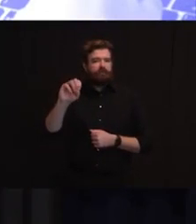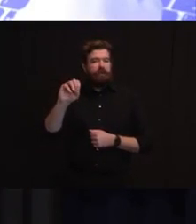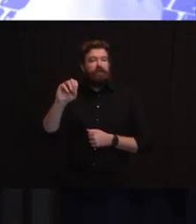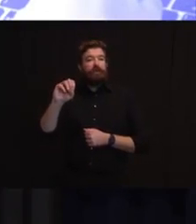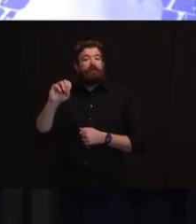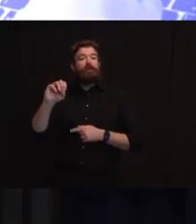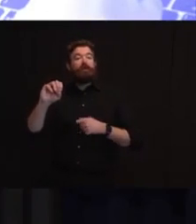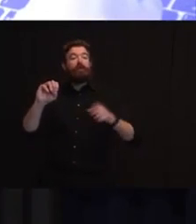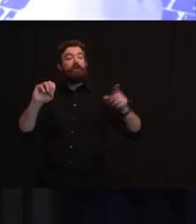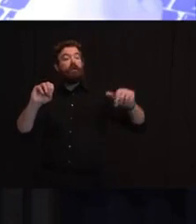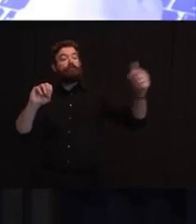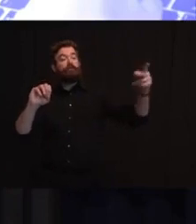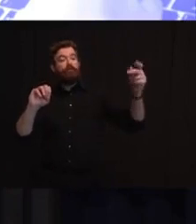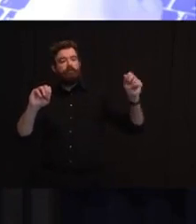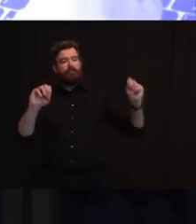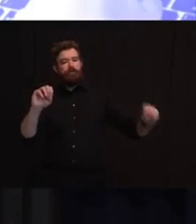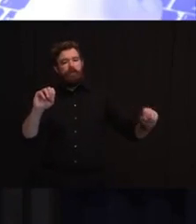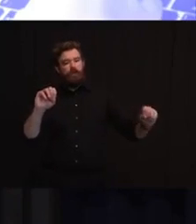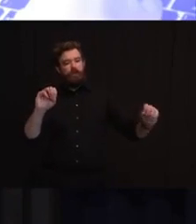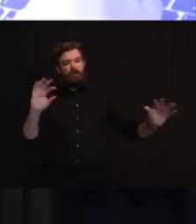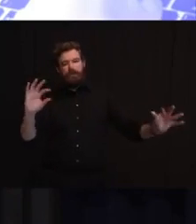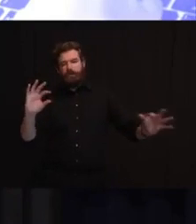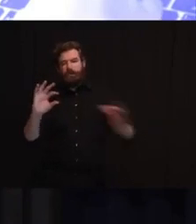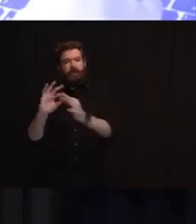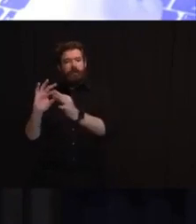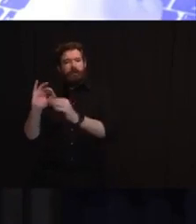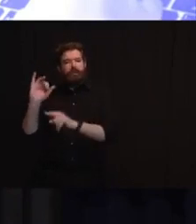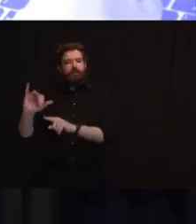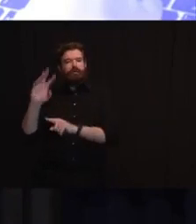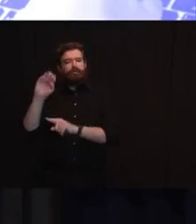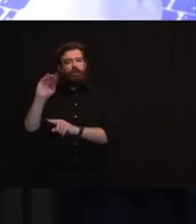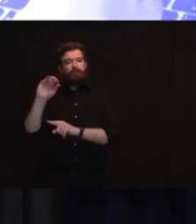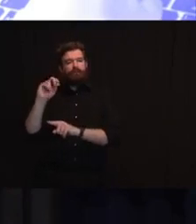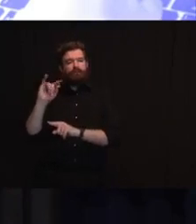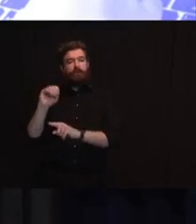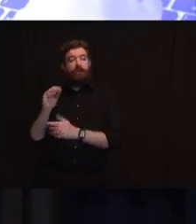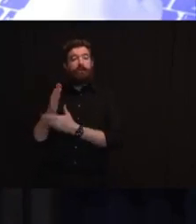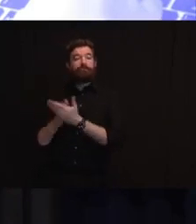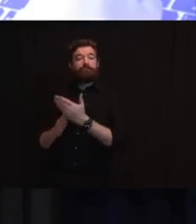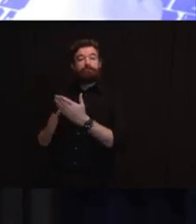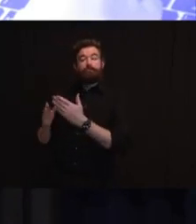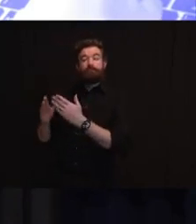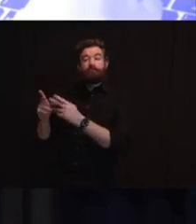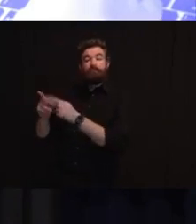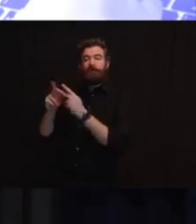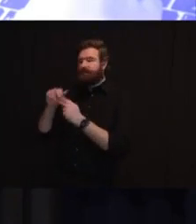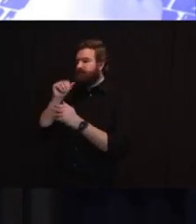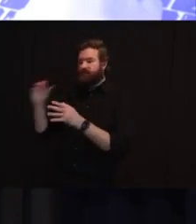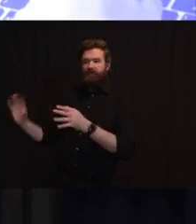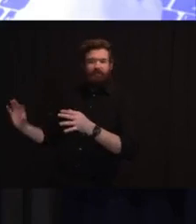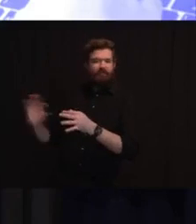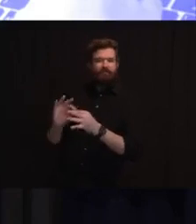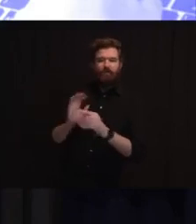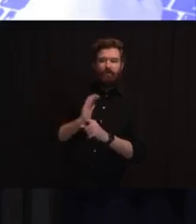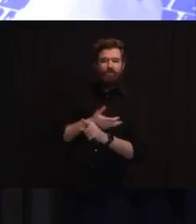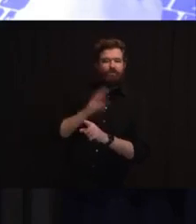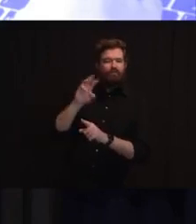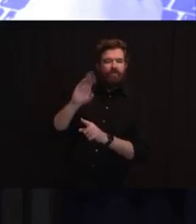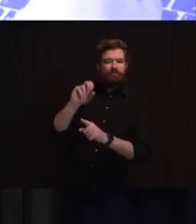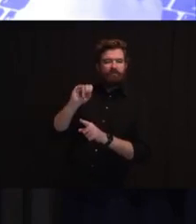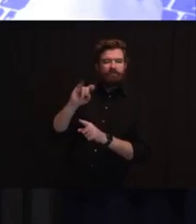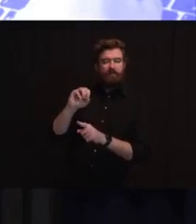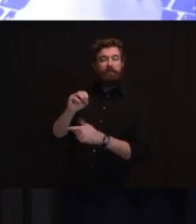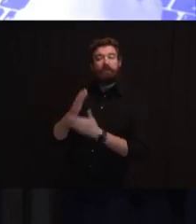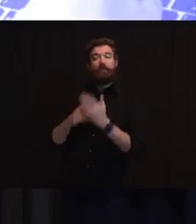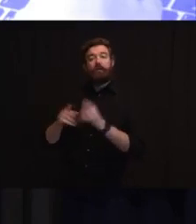number of sites that are not linked. There's a reason for that. Many of our sites are hospital-based, and the hospitals are using their